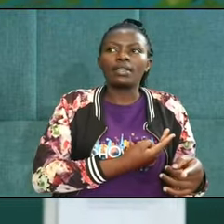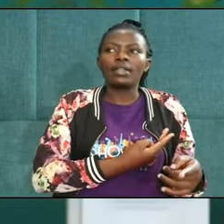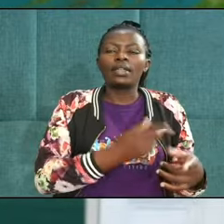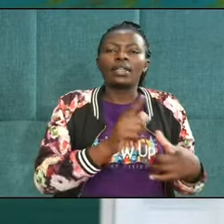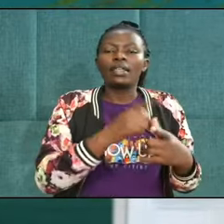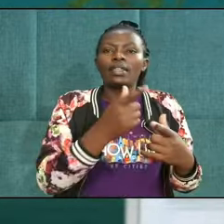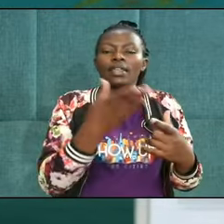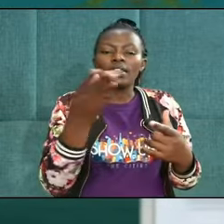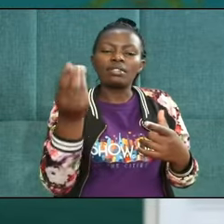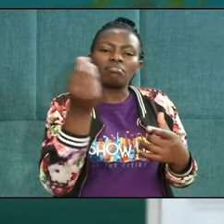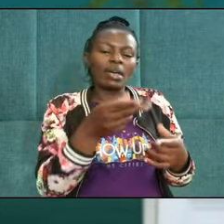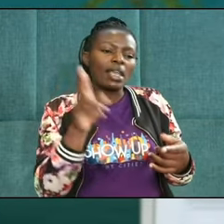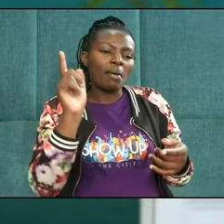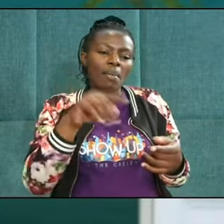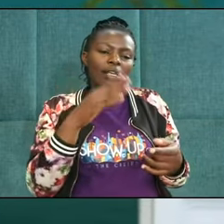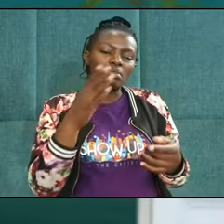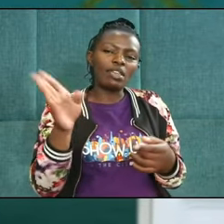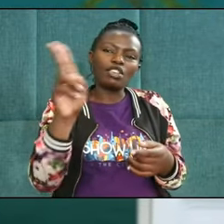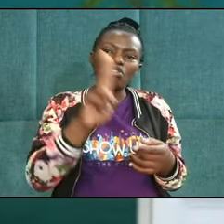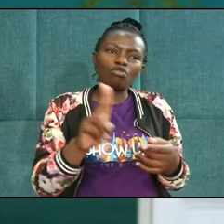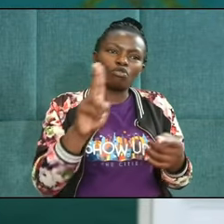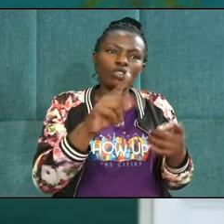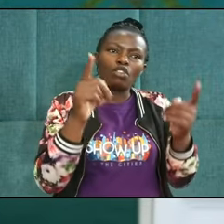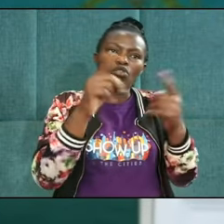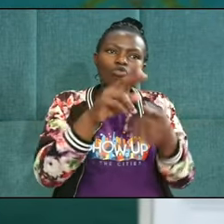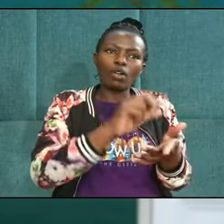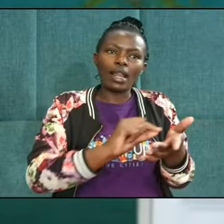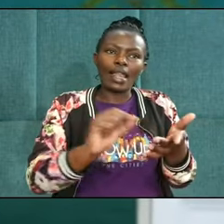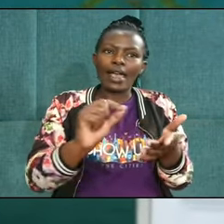for the customers or for the clients. Are you following?